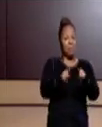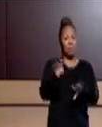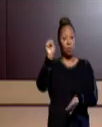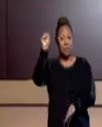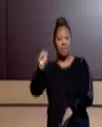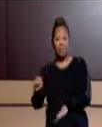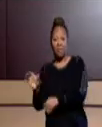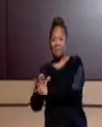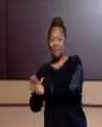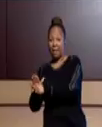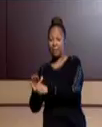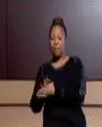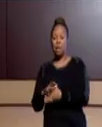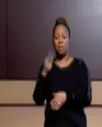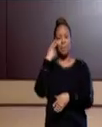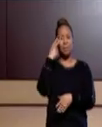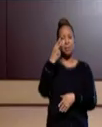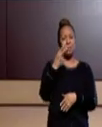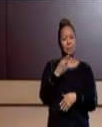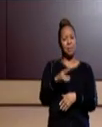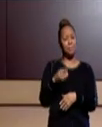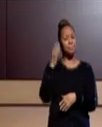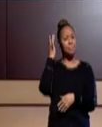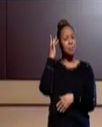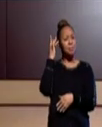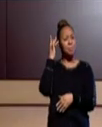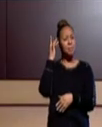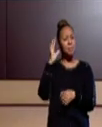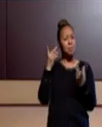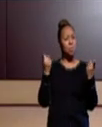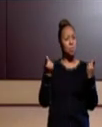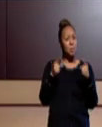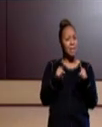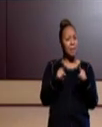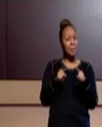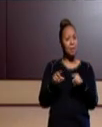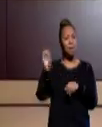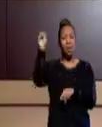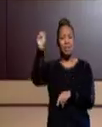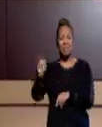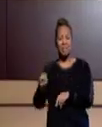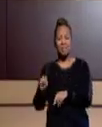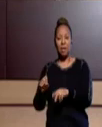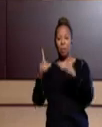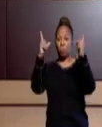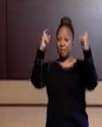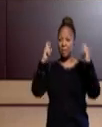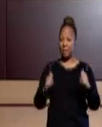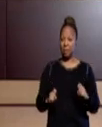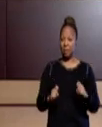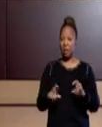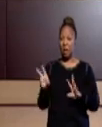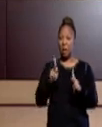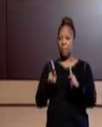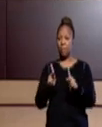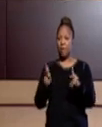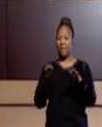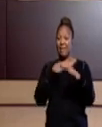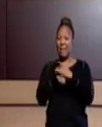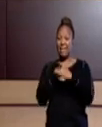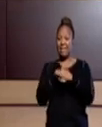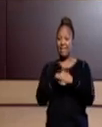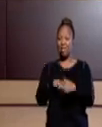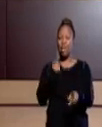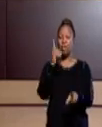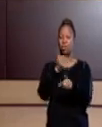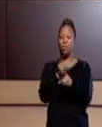So we have to look at that and say, you know, what's happening on the south side? Are we getting the proper tests? Are people having access to physicians, to the